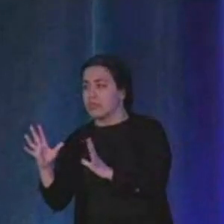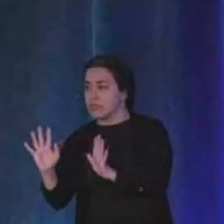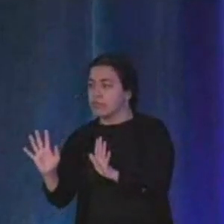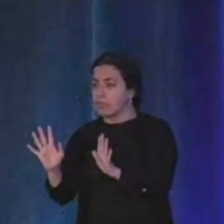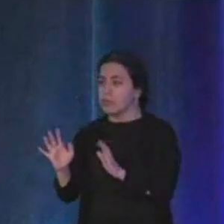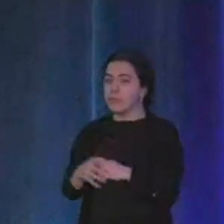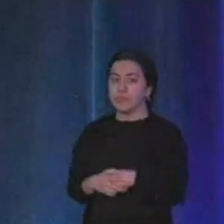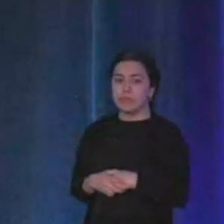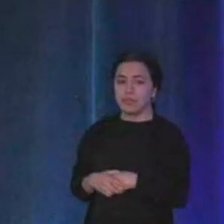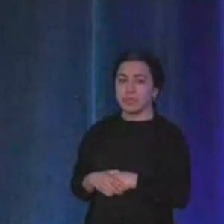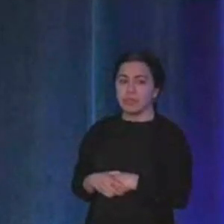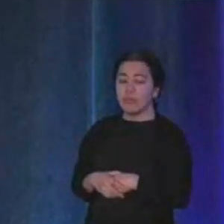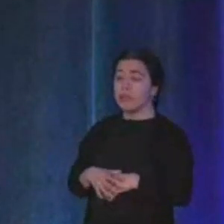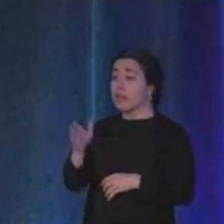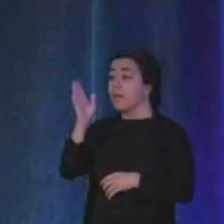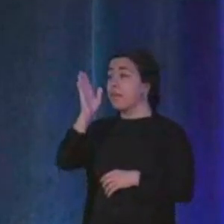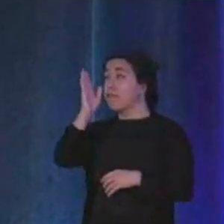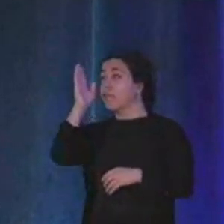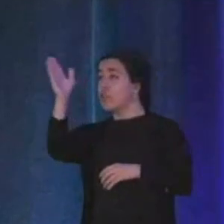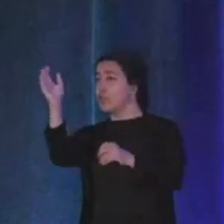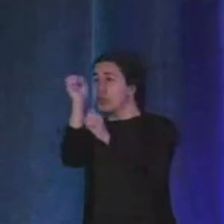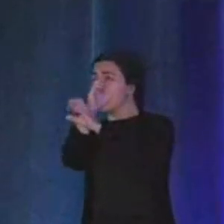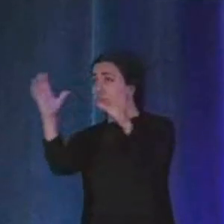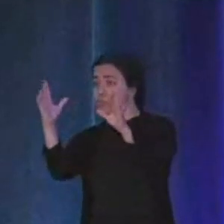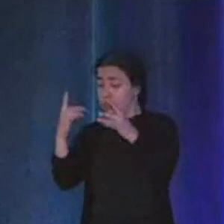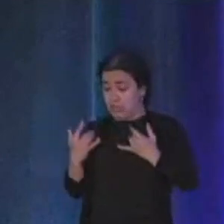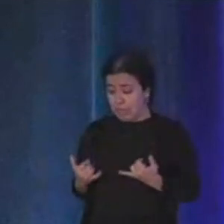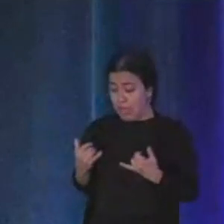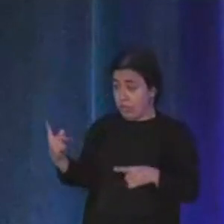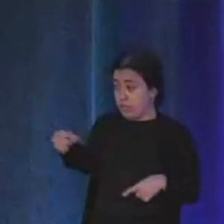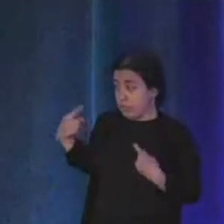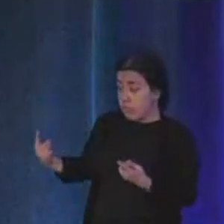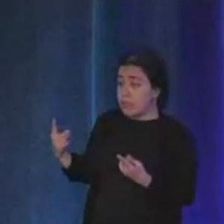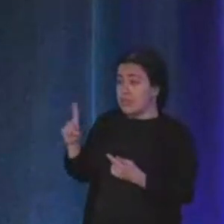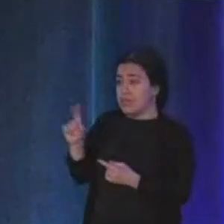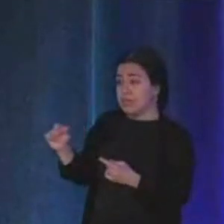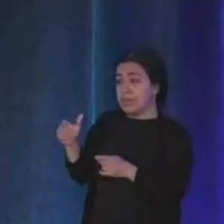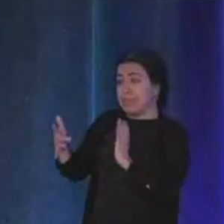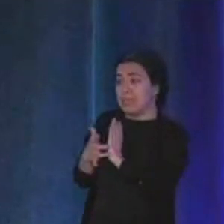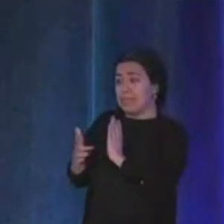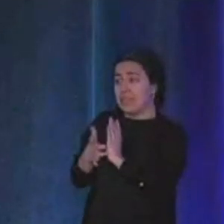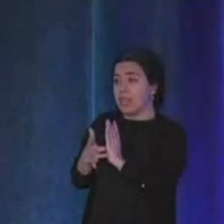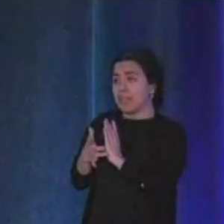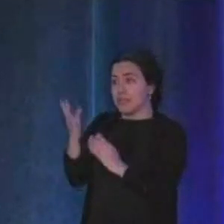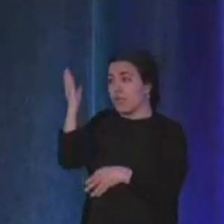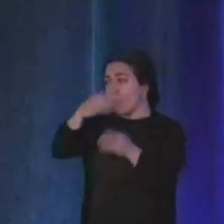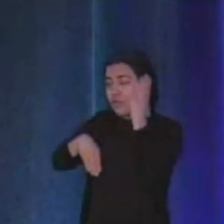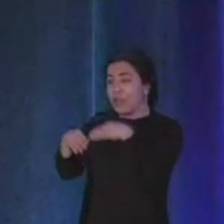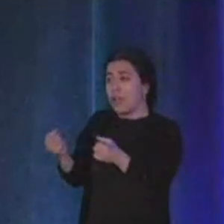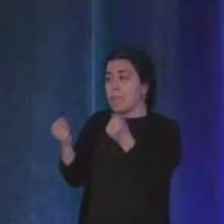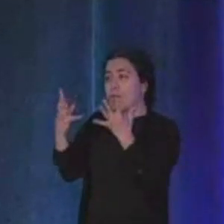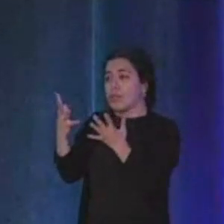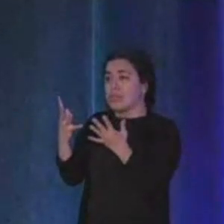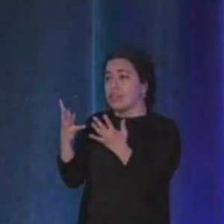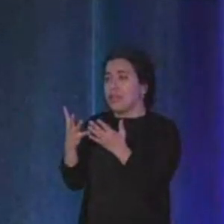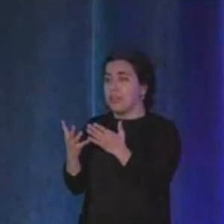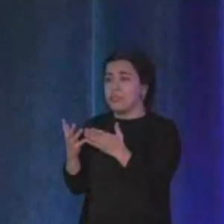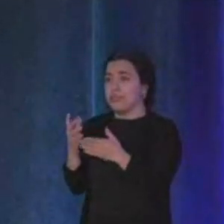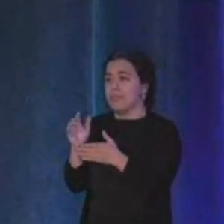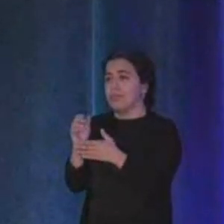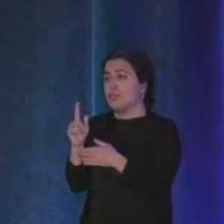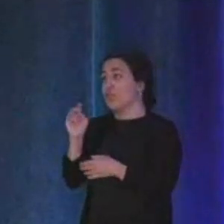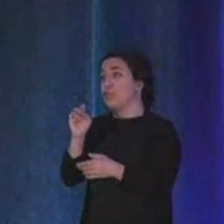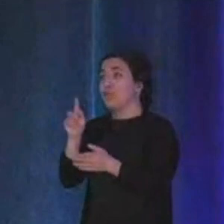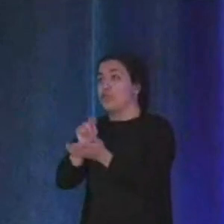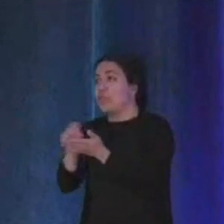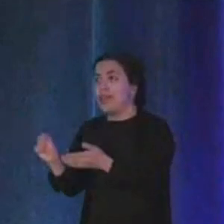So looking in the future, until now, disability tech has been like an overlooked multi-trillion-dollar global market in terms of the total statistics. It's